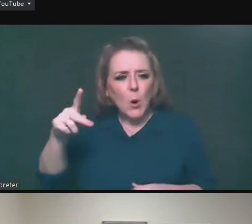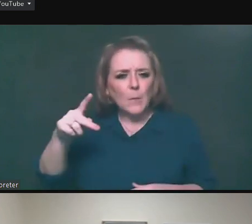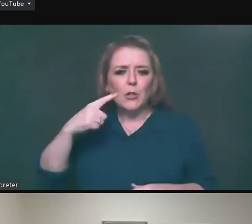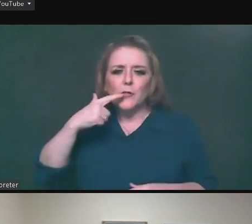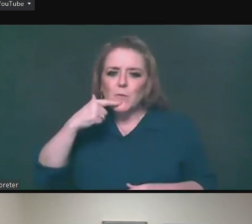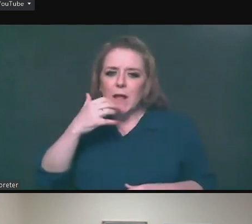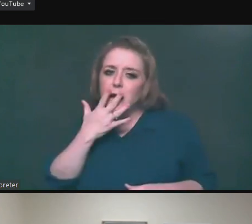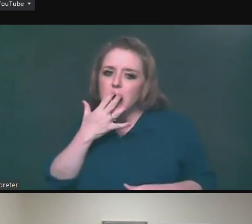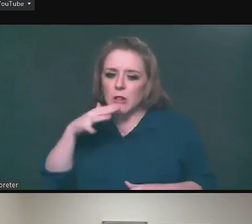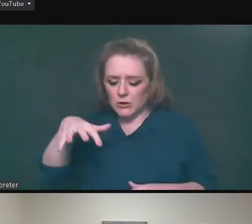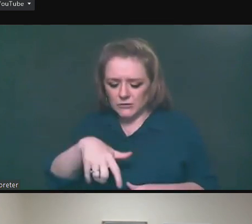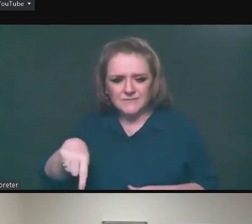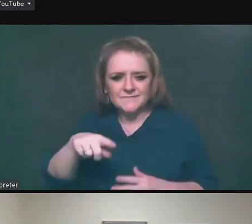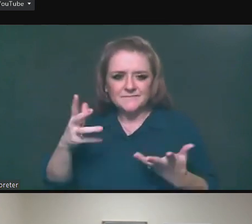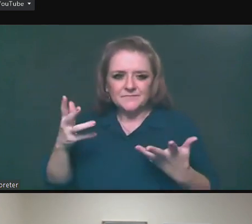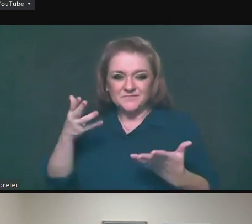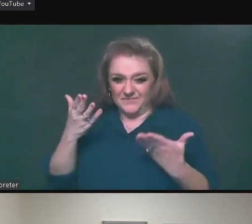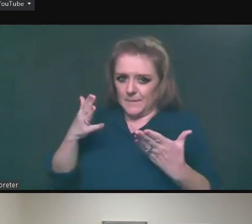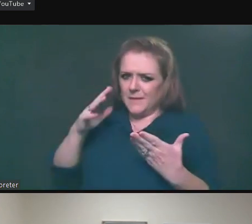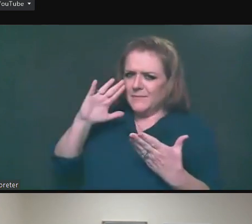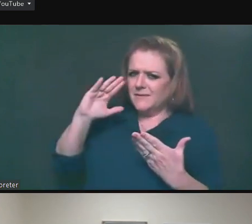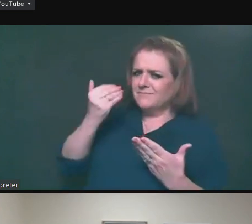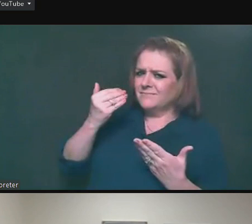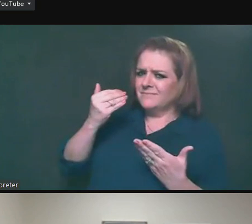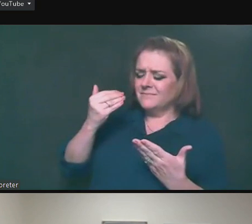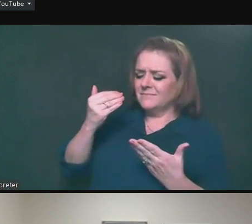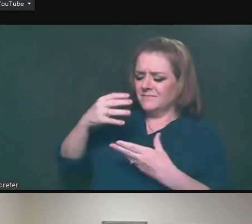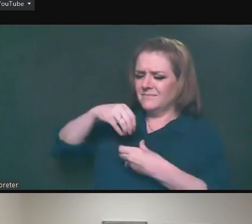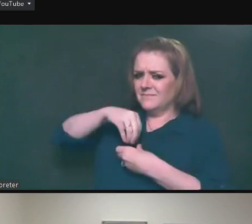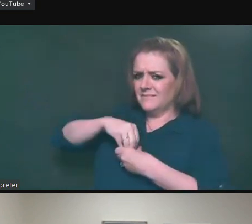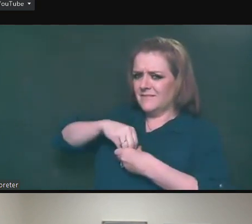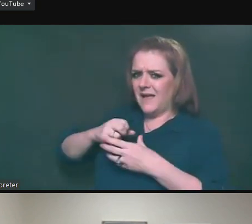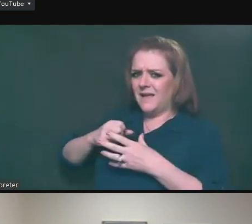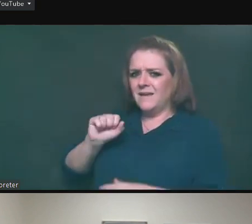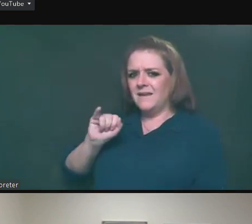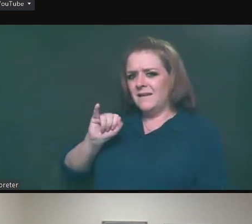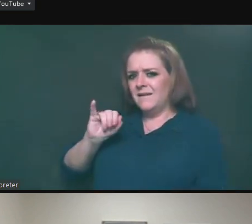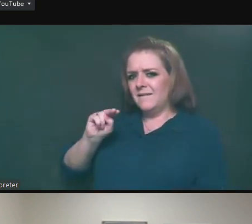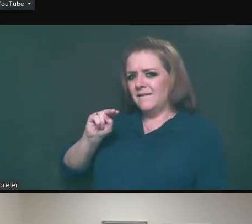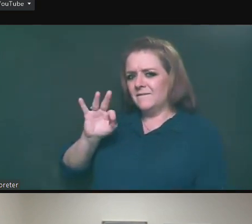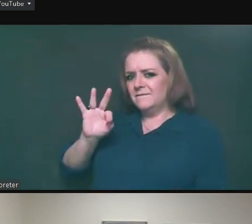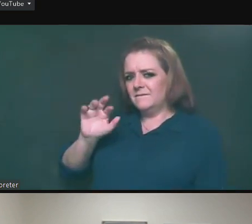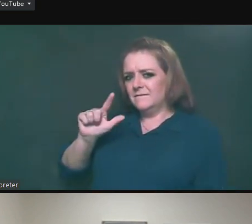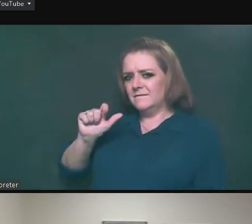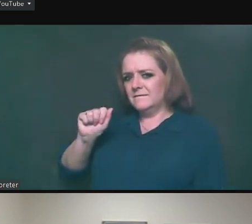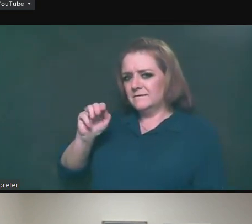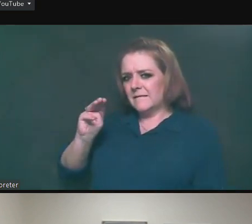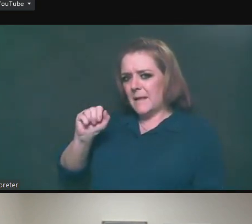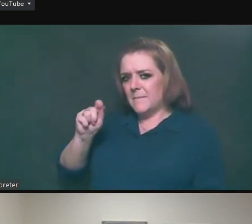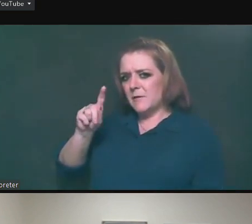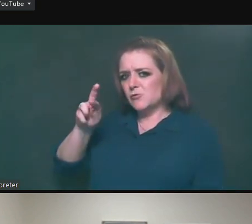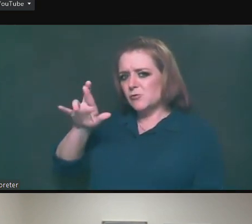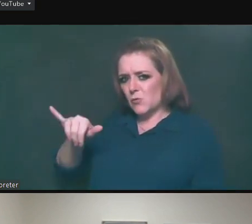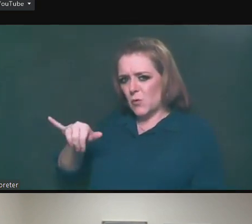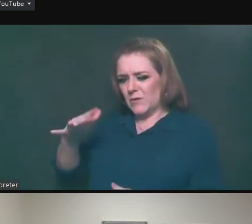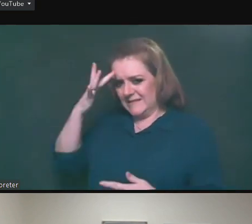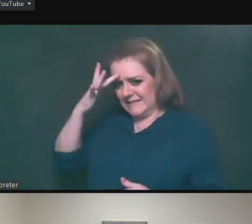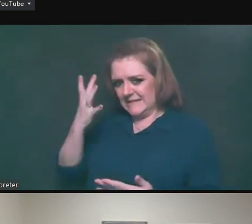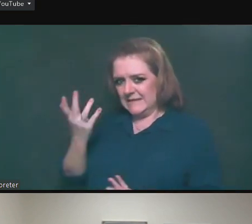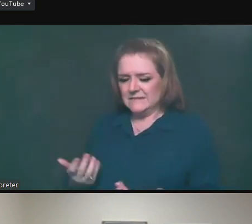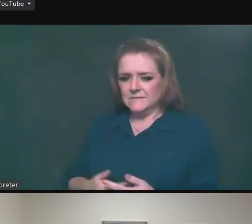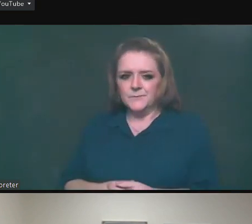may point to some underlying inflammatory disease. How do we treat it? We treat it just like anybody else. If you've